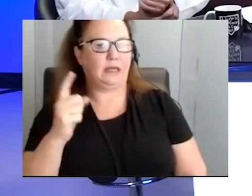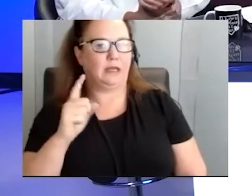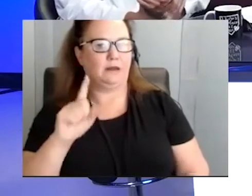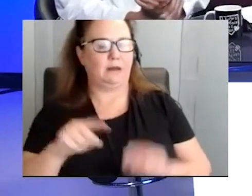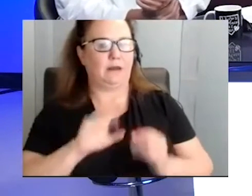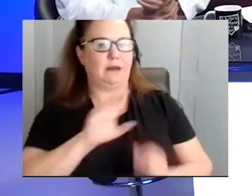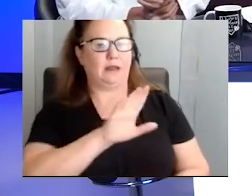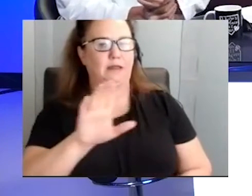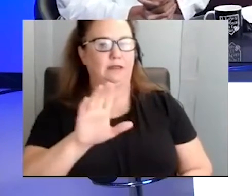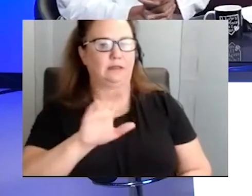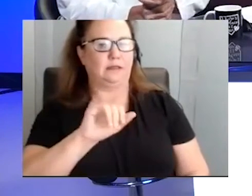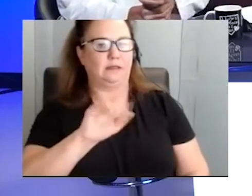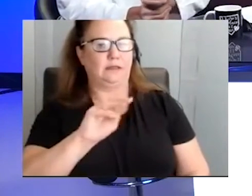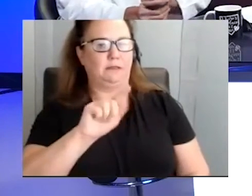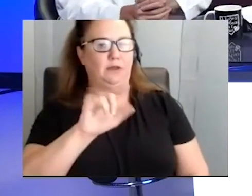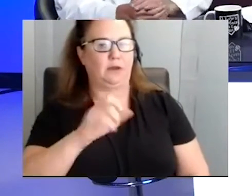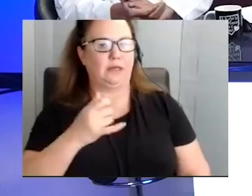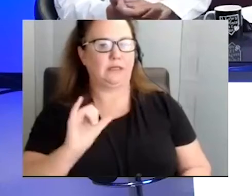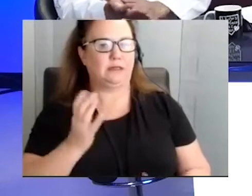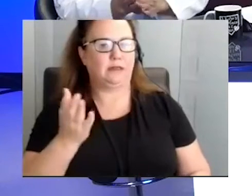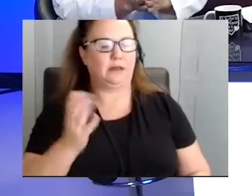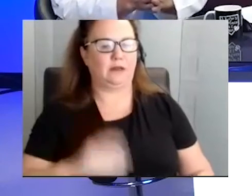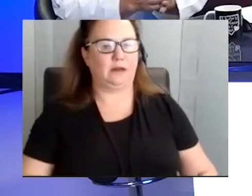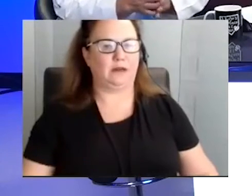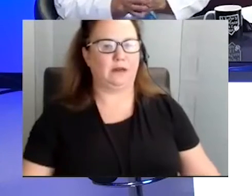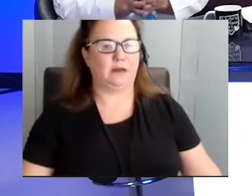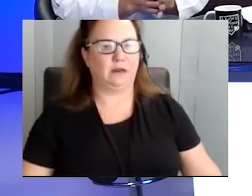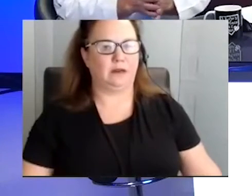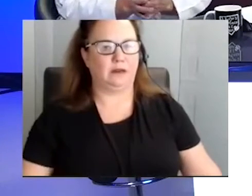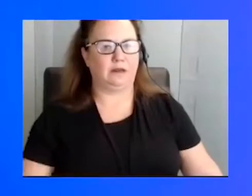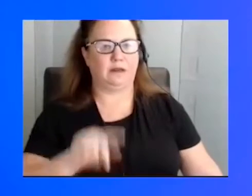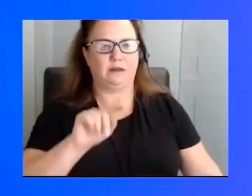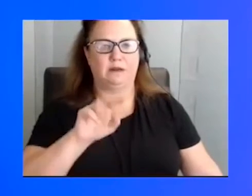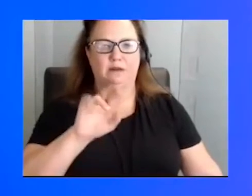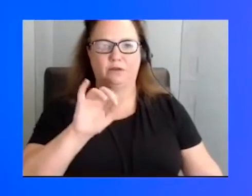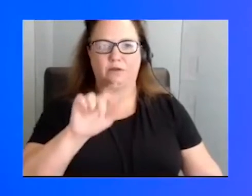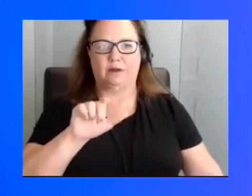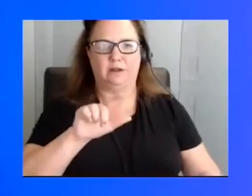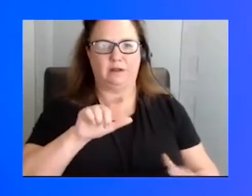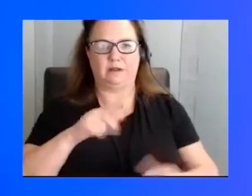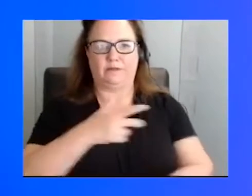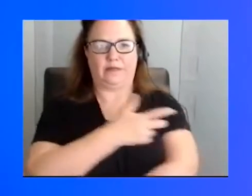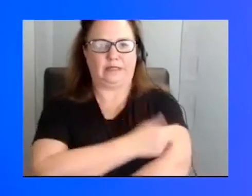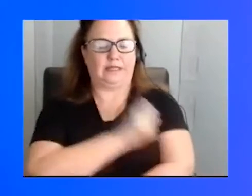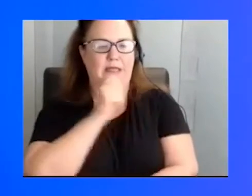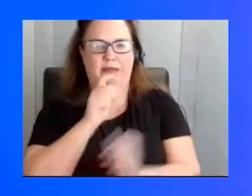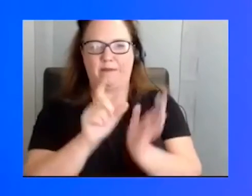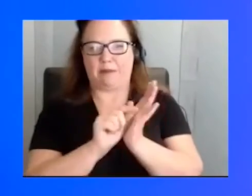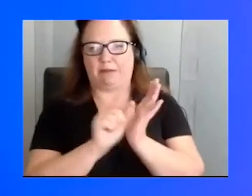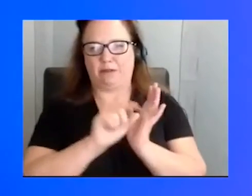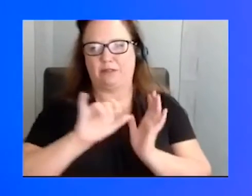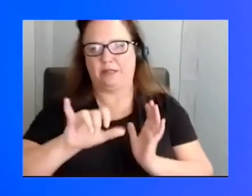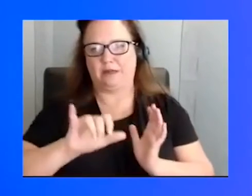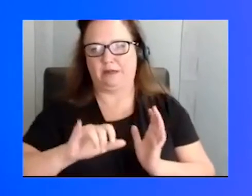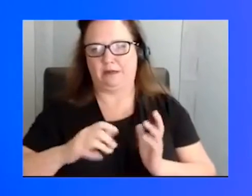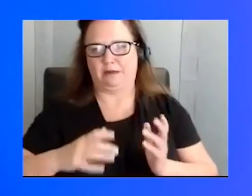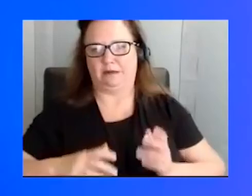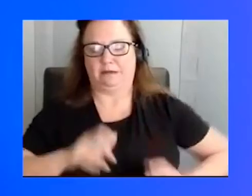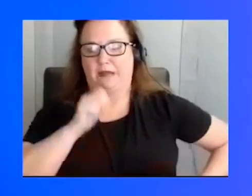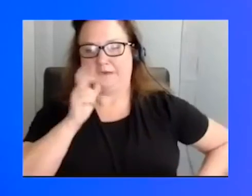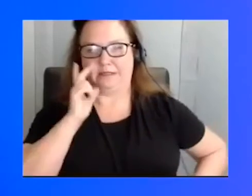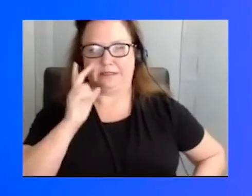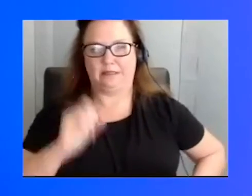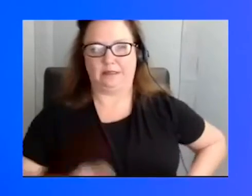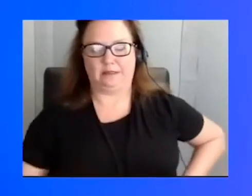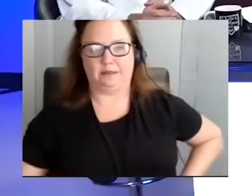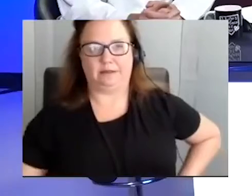immunity is still there? About the trial vaccine? No, they haven't published that. Maybe it's out there, but... Well, we'll